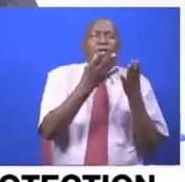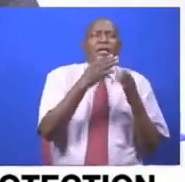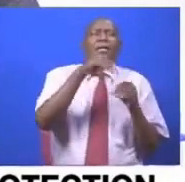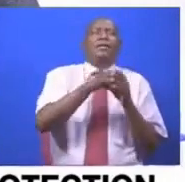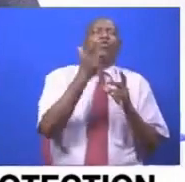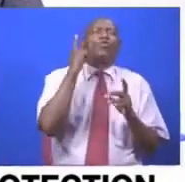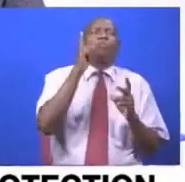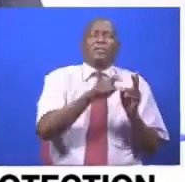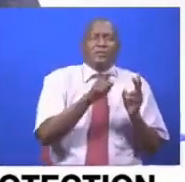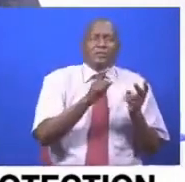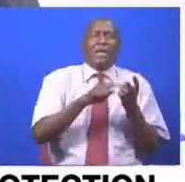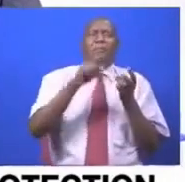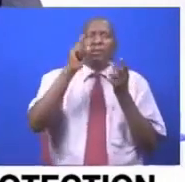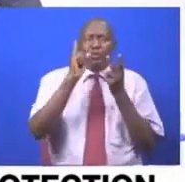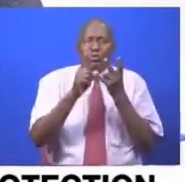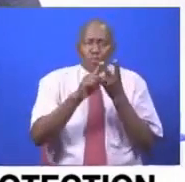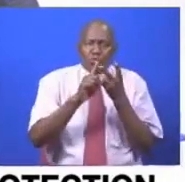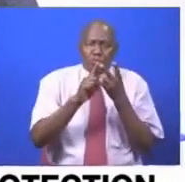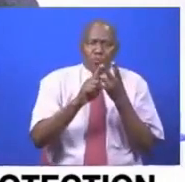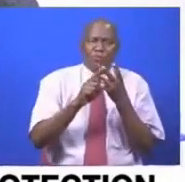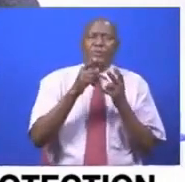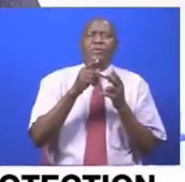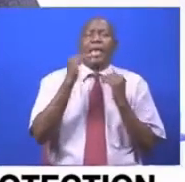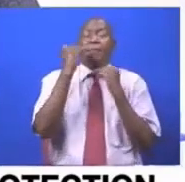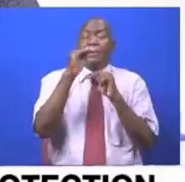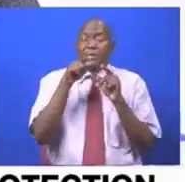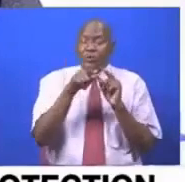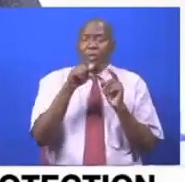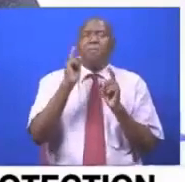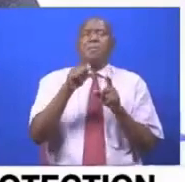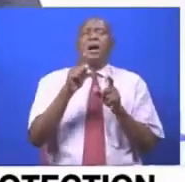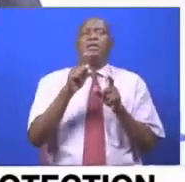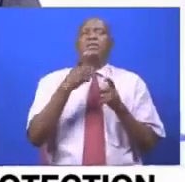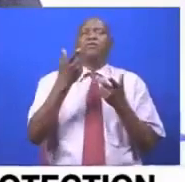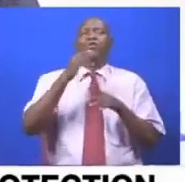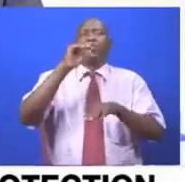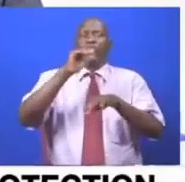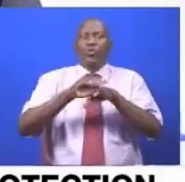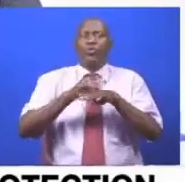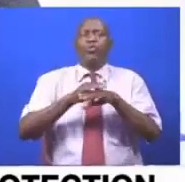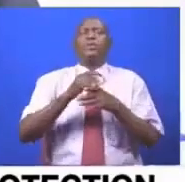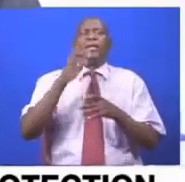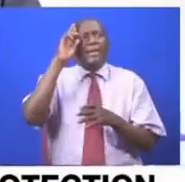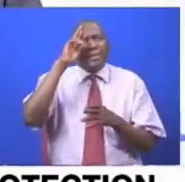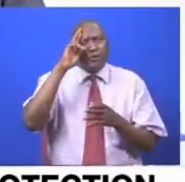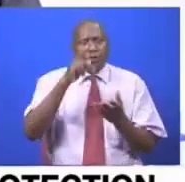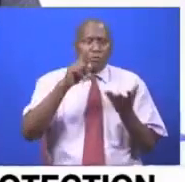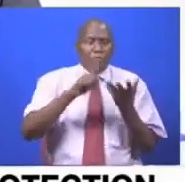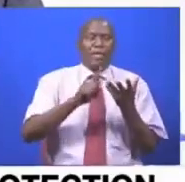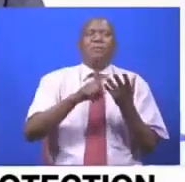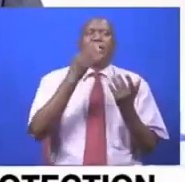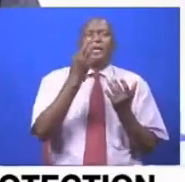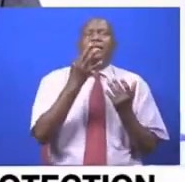law. Number two, that limitation must be for a legitimate purpose. And number